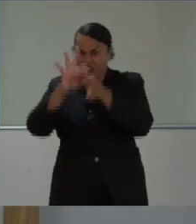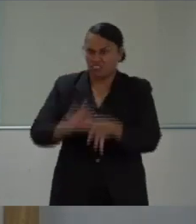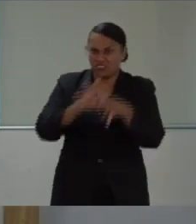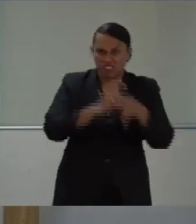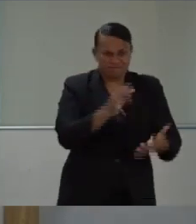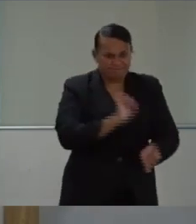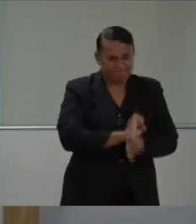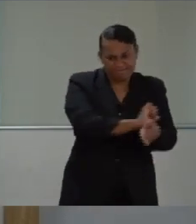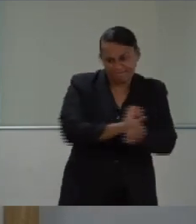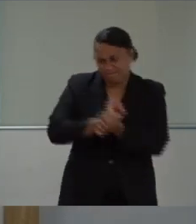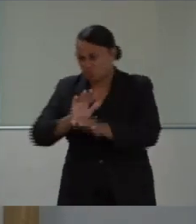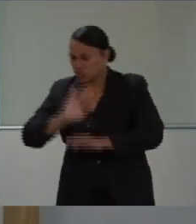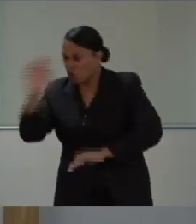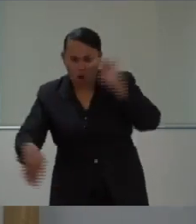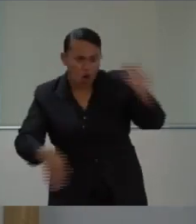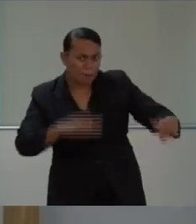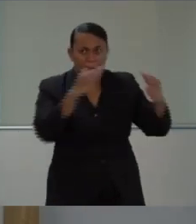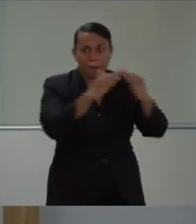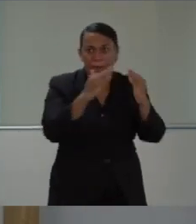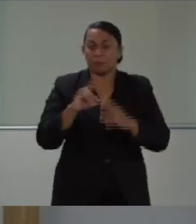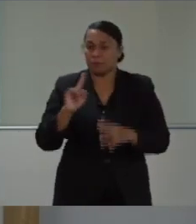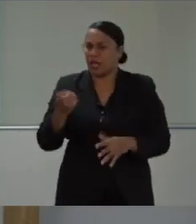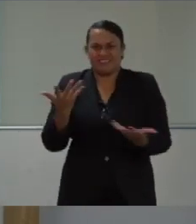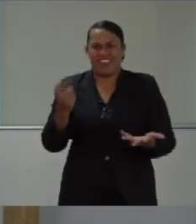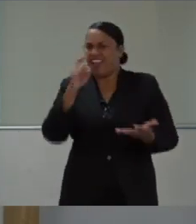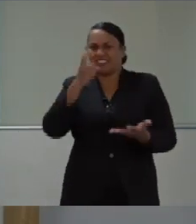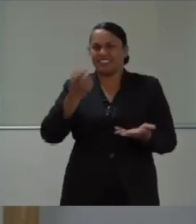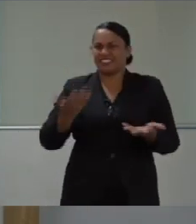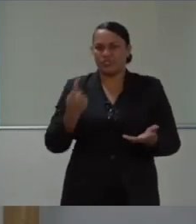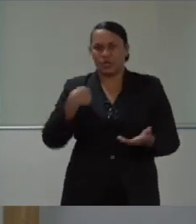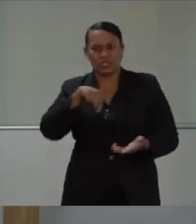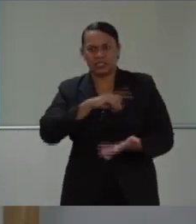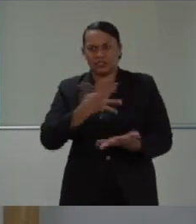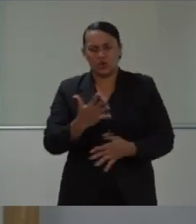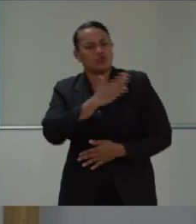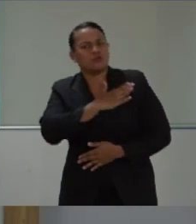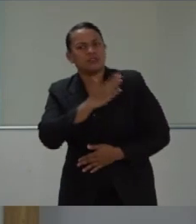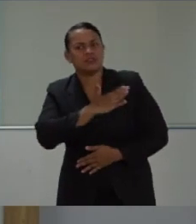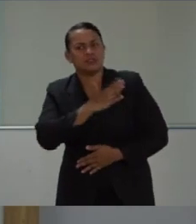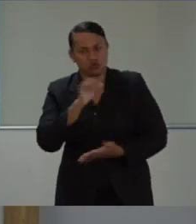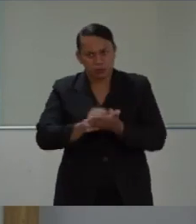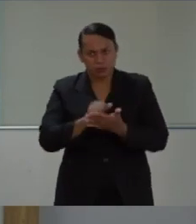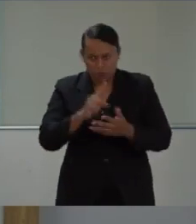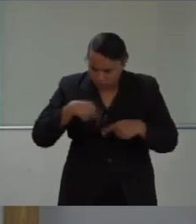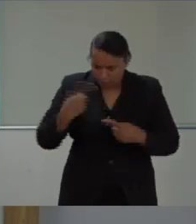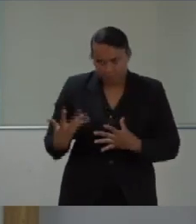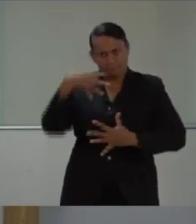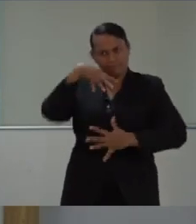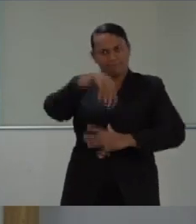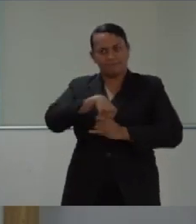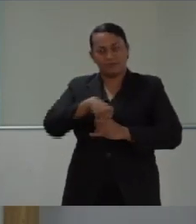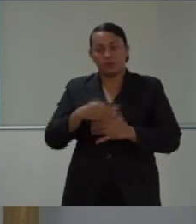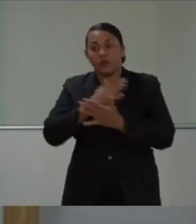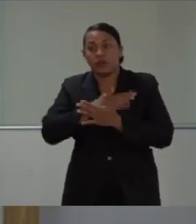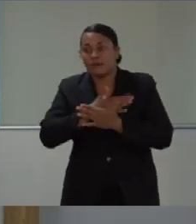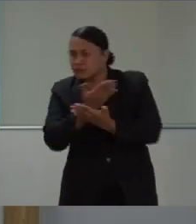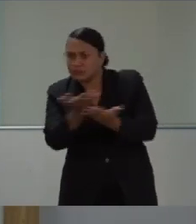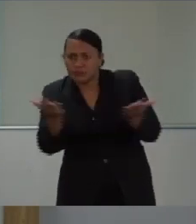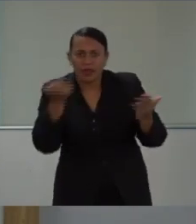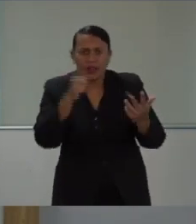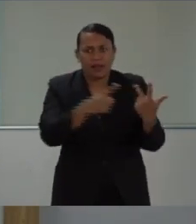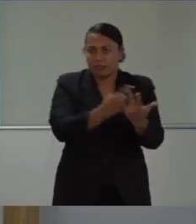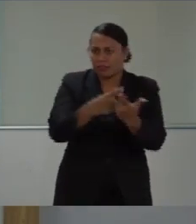lives, it cannot rob us of our humanity. It cannot diminish the love we hold for others, regardless of who they